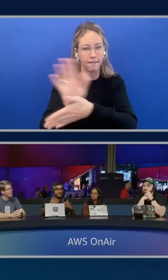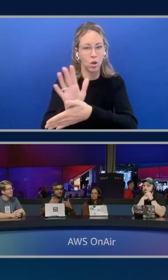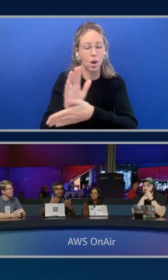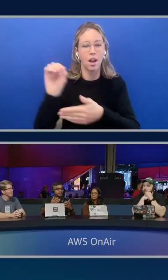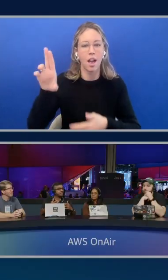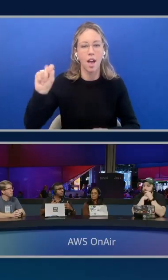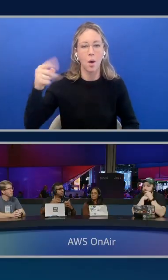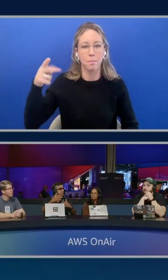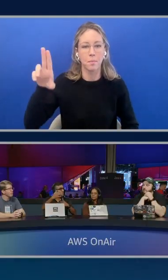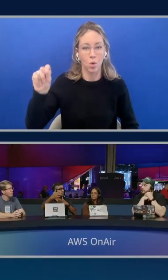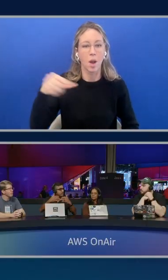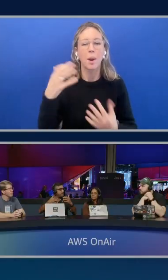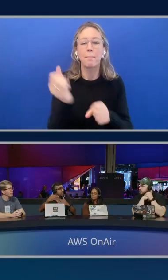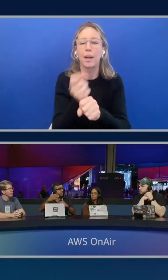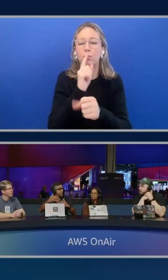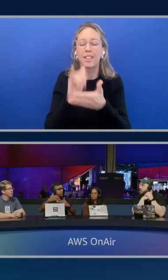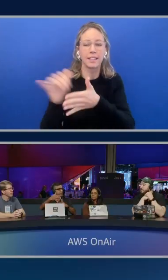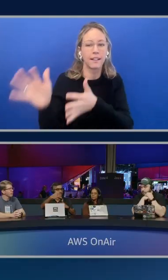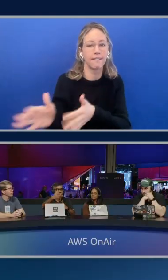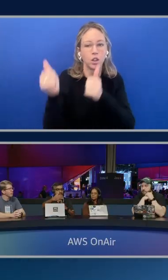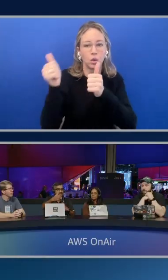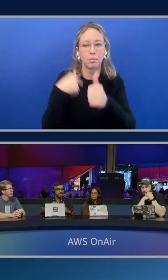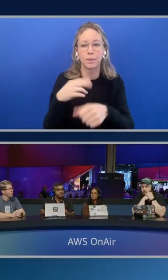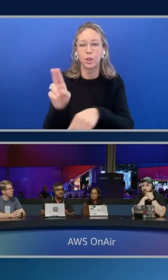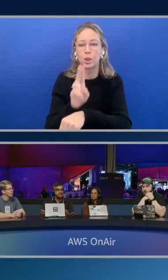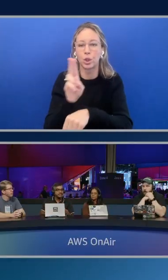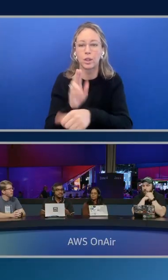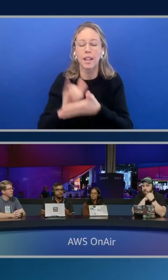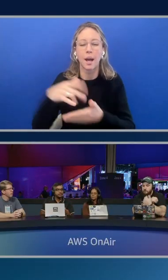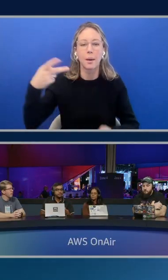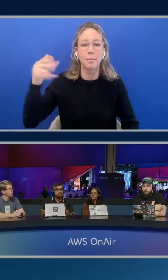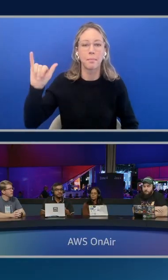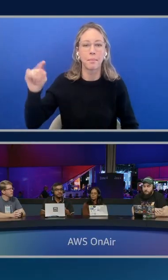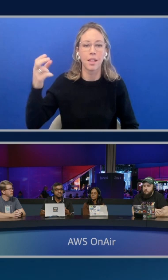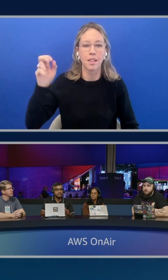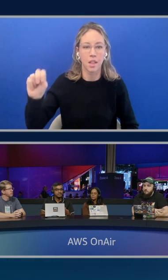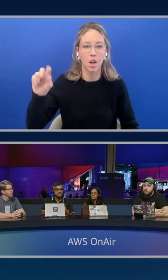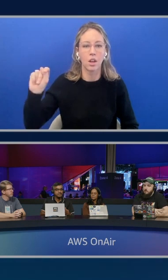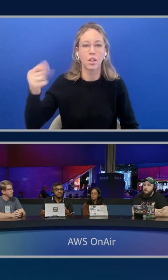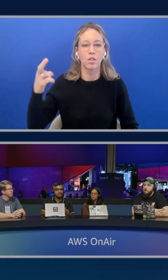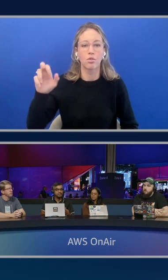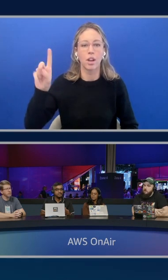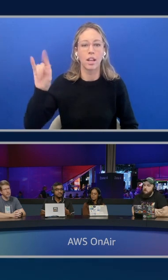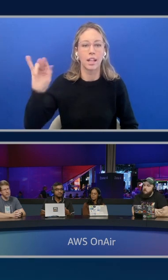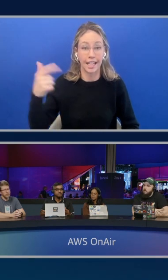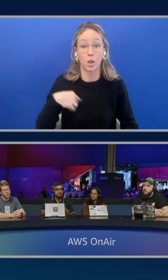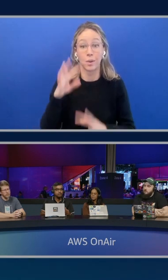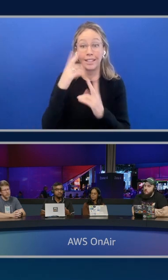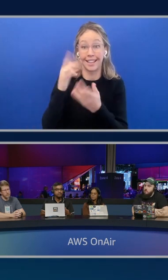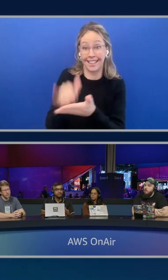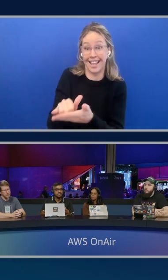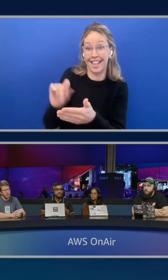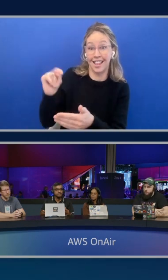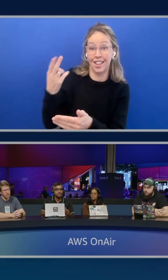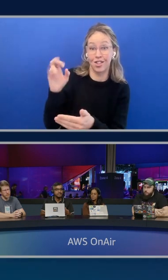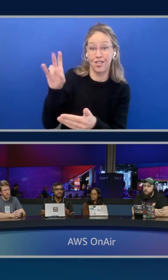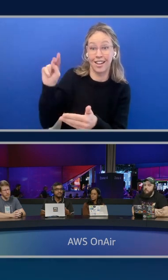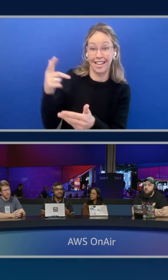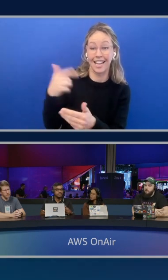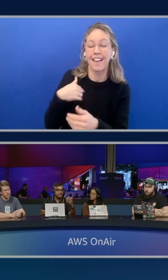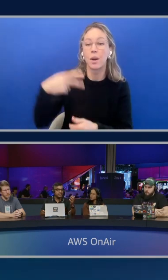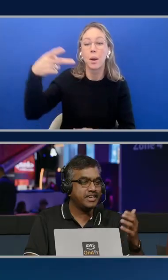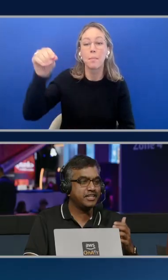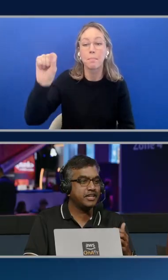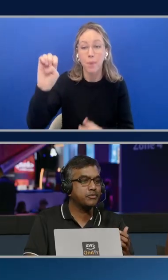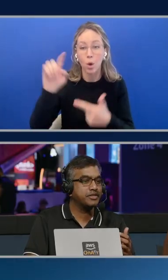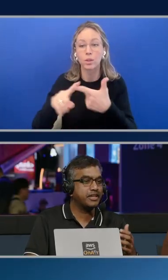want to make it faster. So I'm using a threading, the Python threading. Okay. So you see 3 threads. Here one thread is doing the pose, one thread is doing the